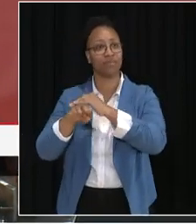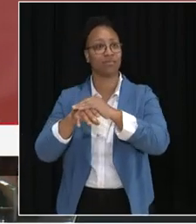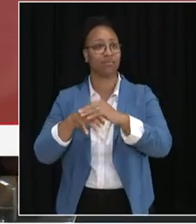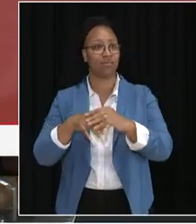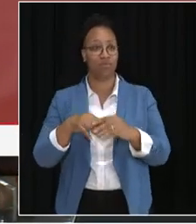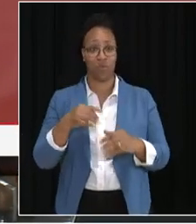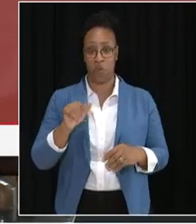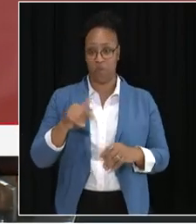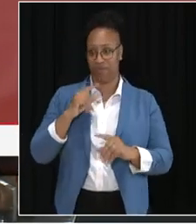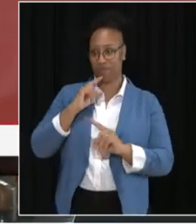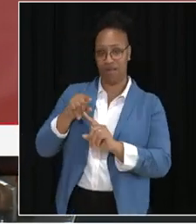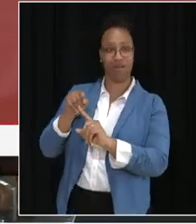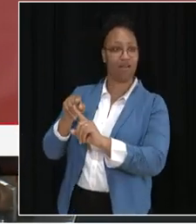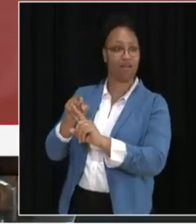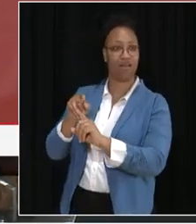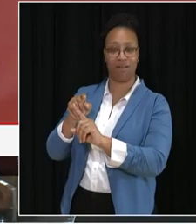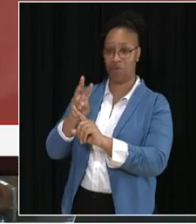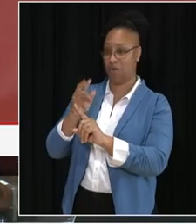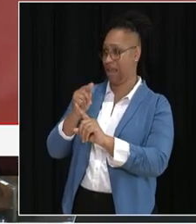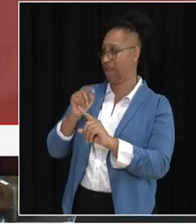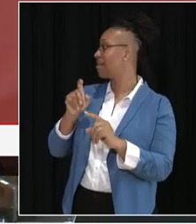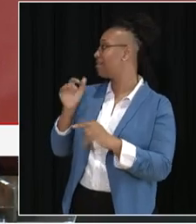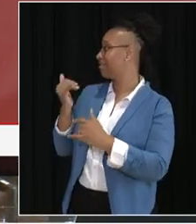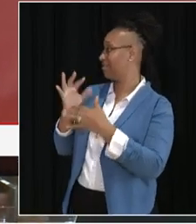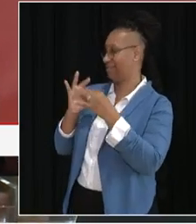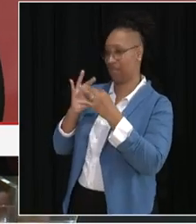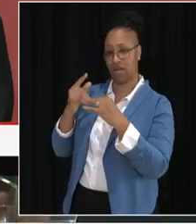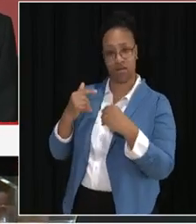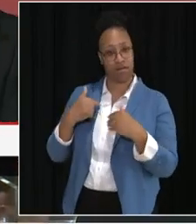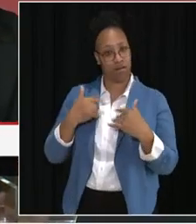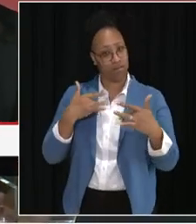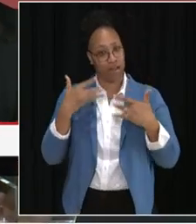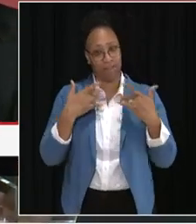possibilities of our young people right here in Ward 8. Thank you. God bless.